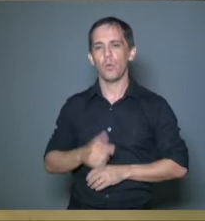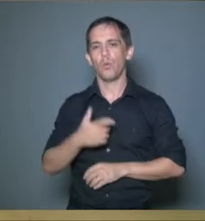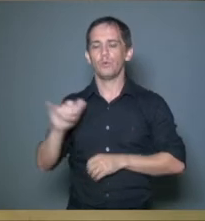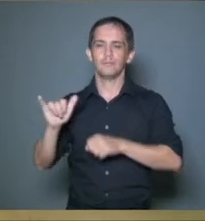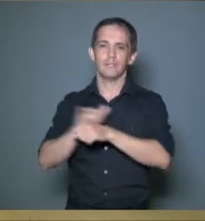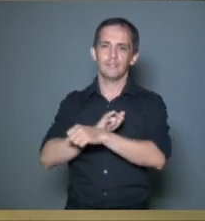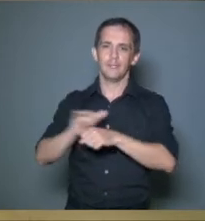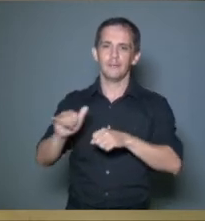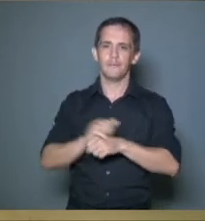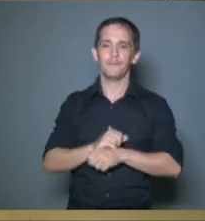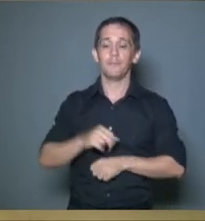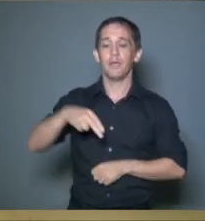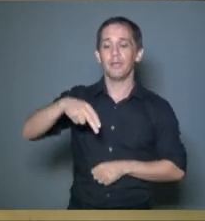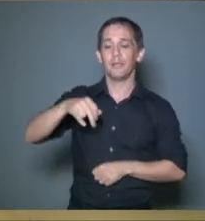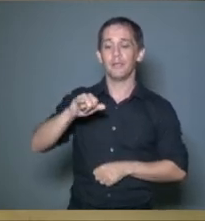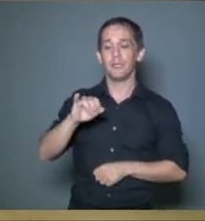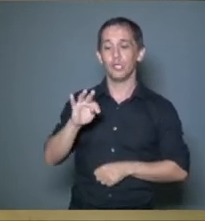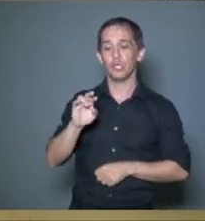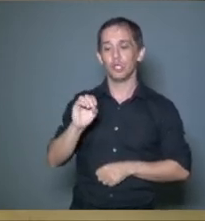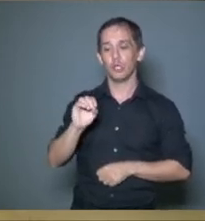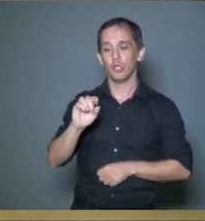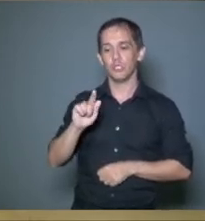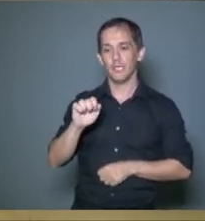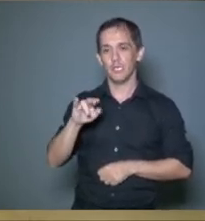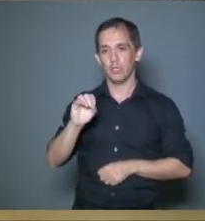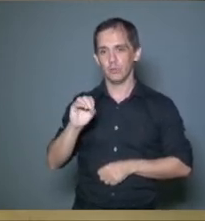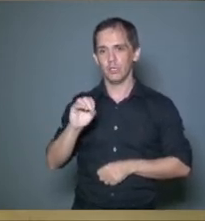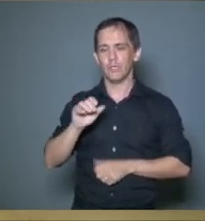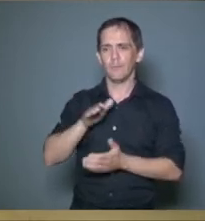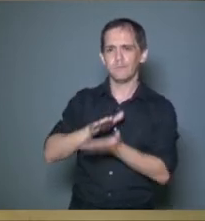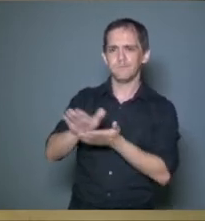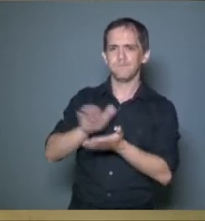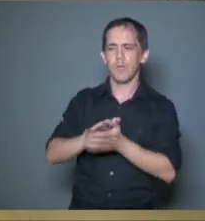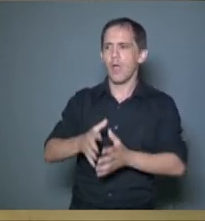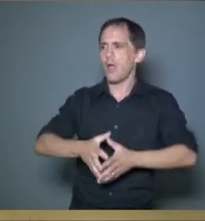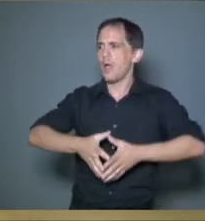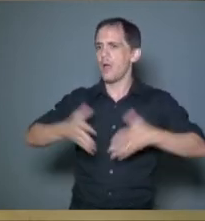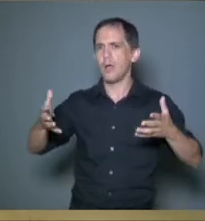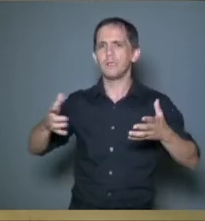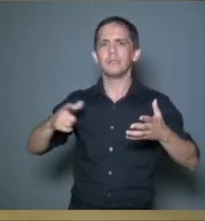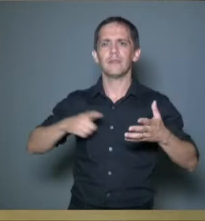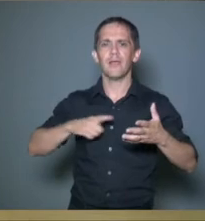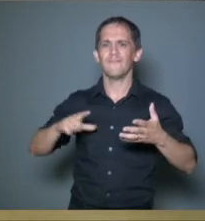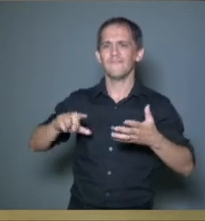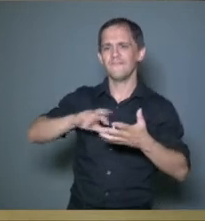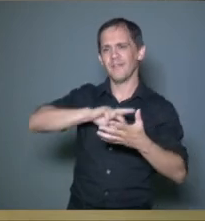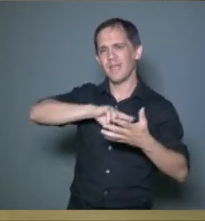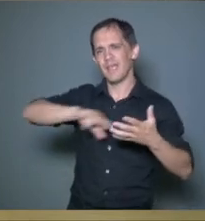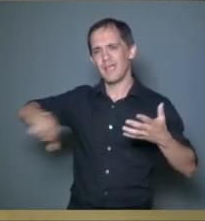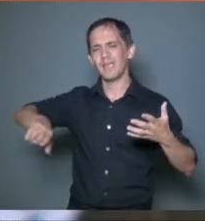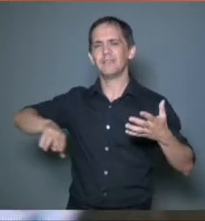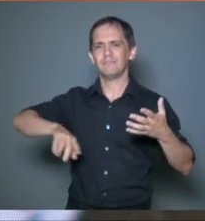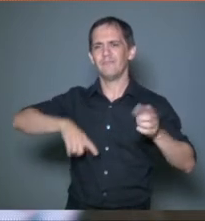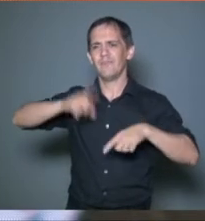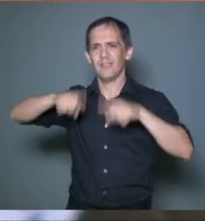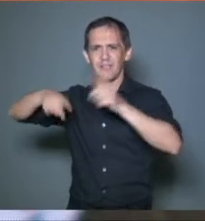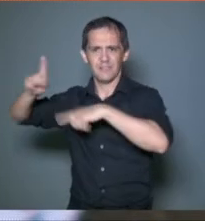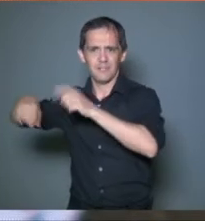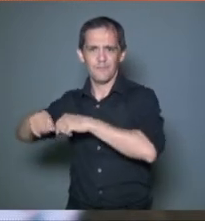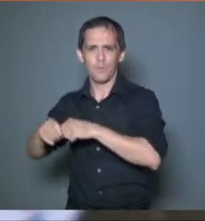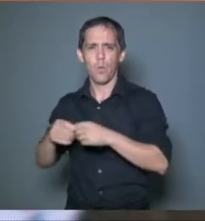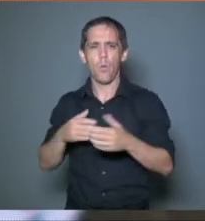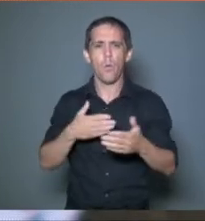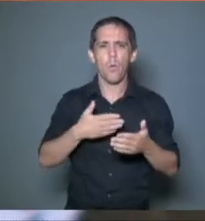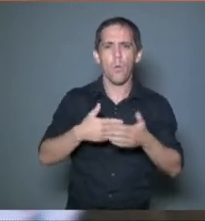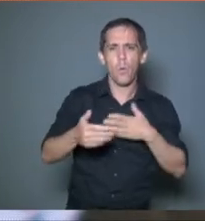And the nitrogen fertilizer industry is large and diversified. So any